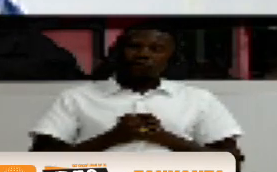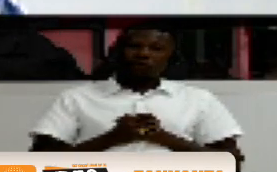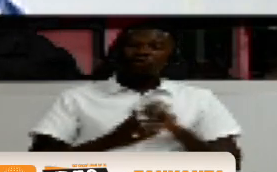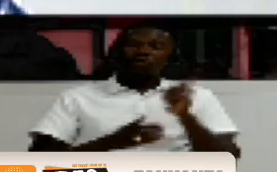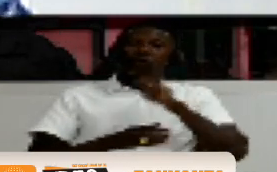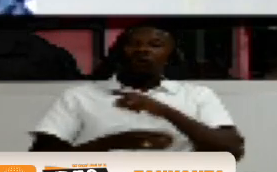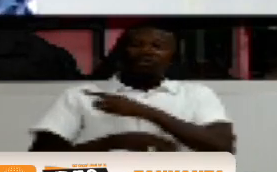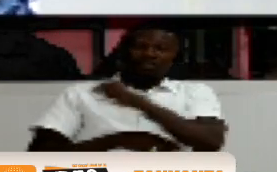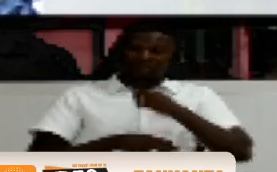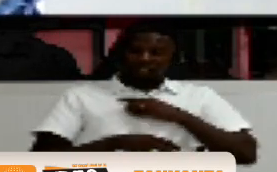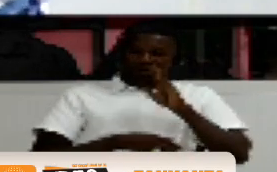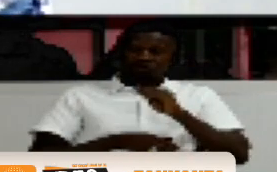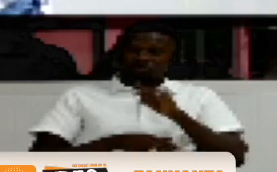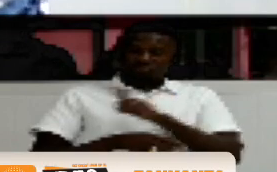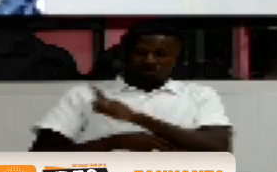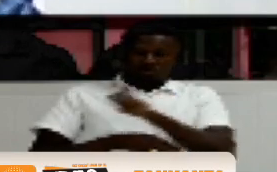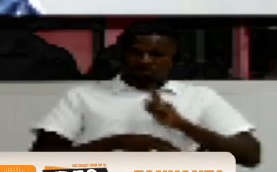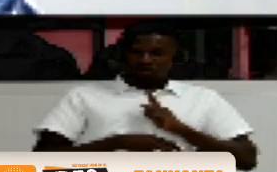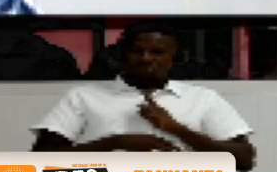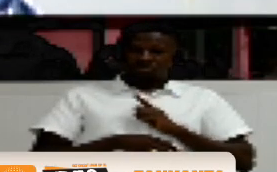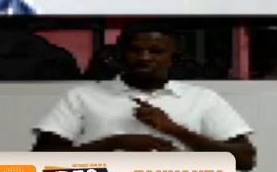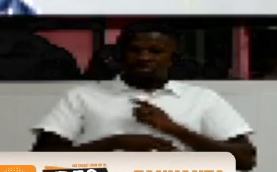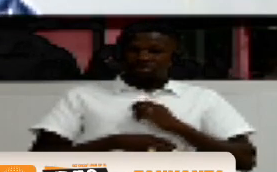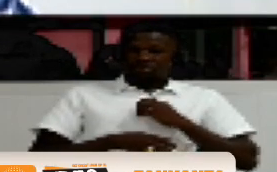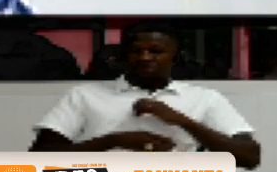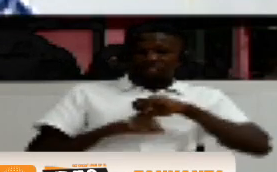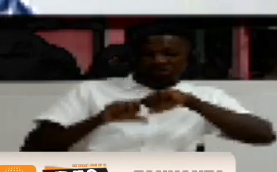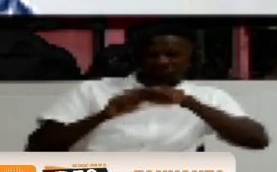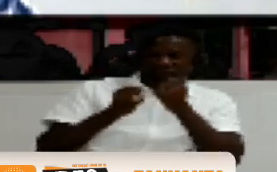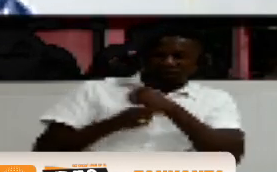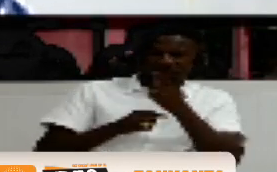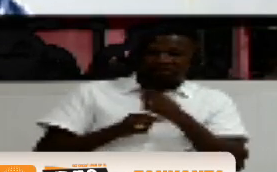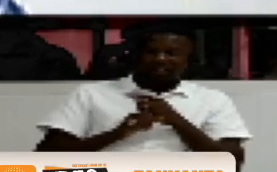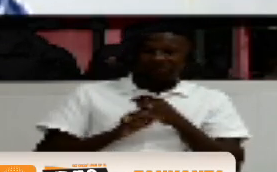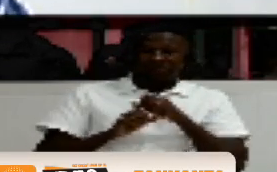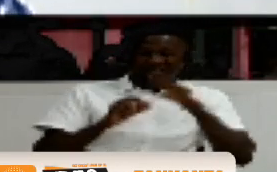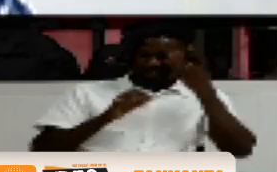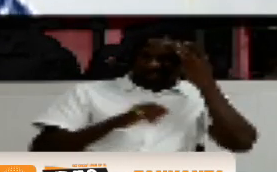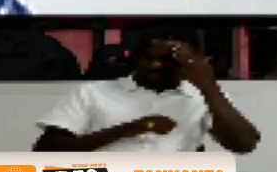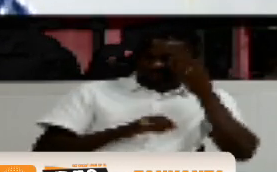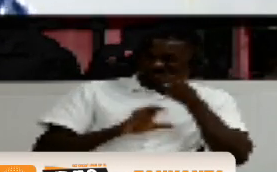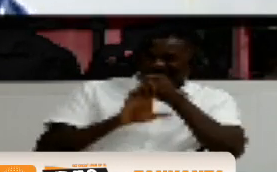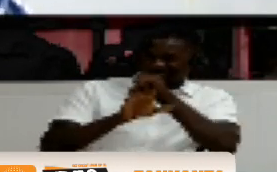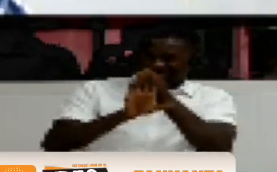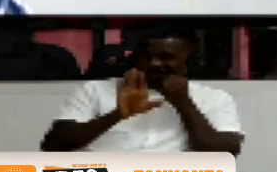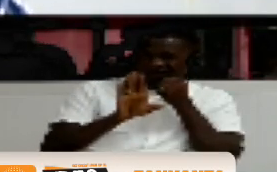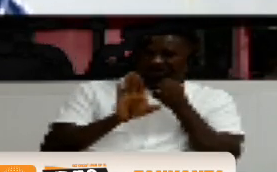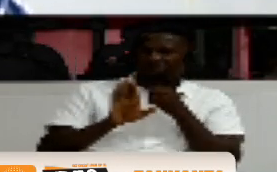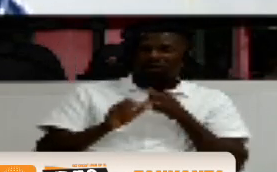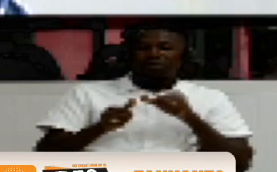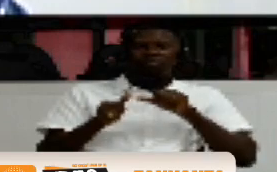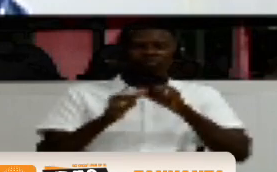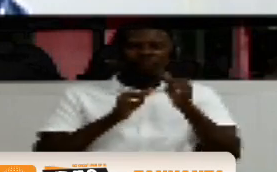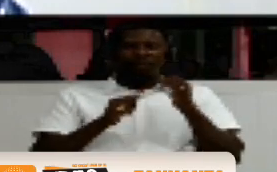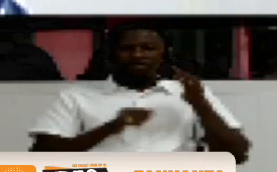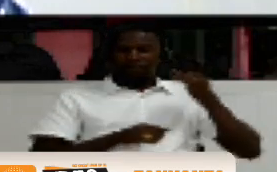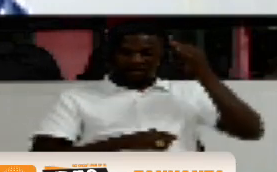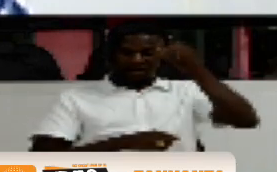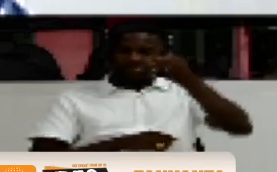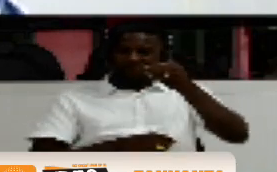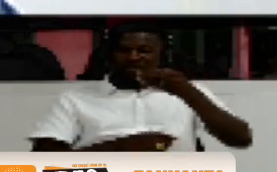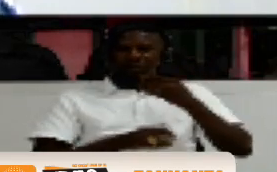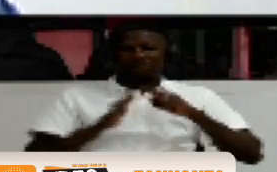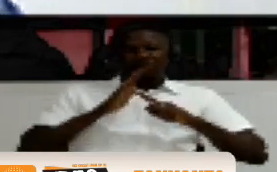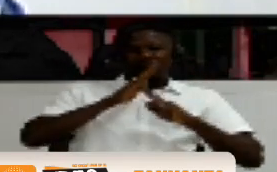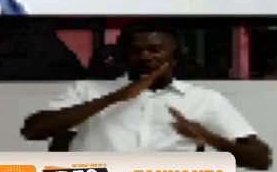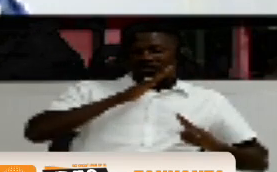What they did to us robbed me of that sense of security, a better future, and reduced my adolescent